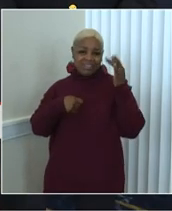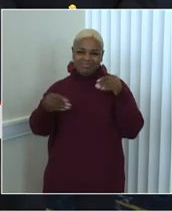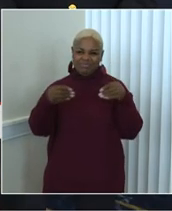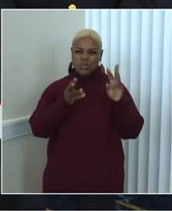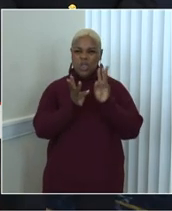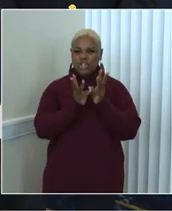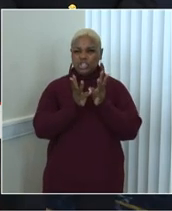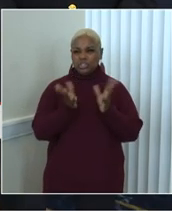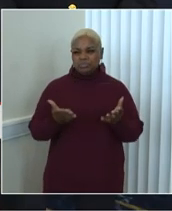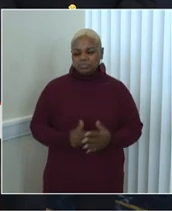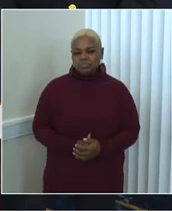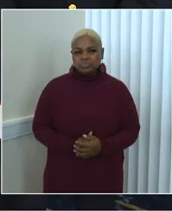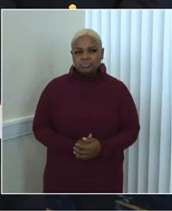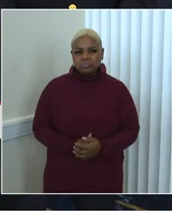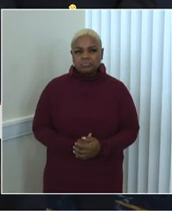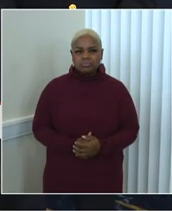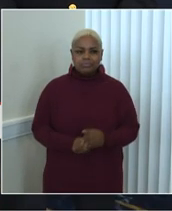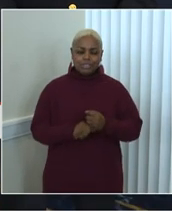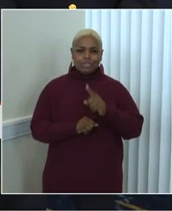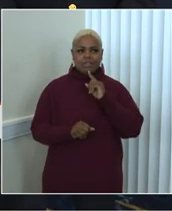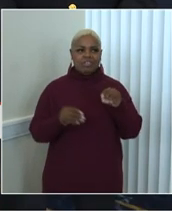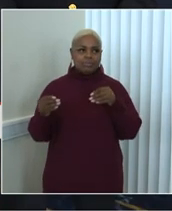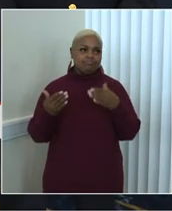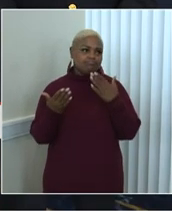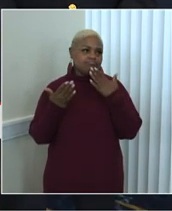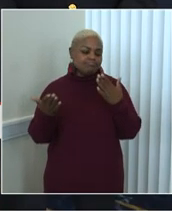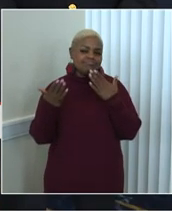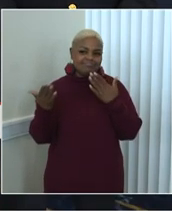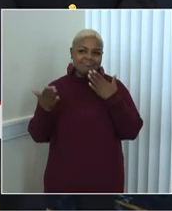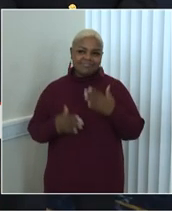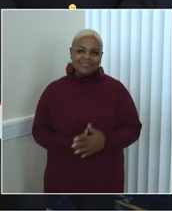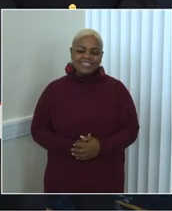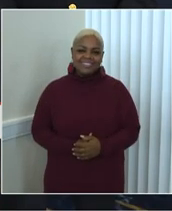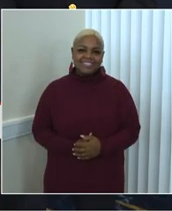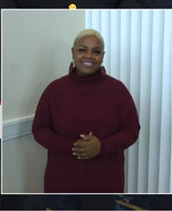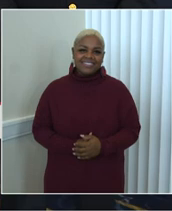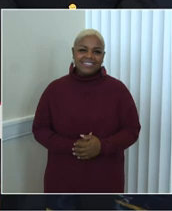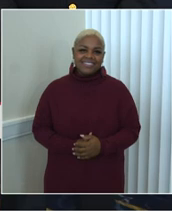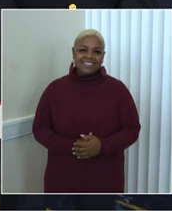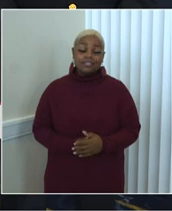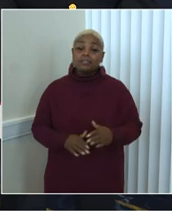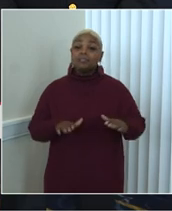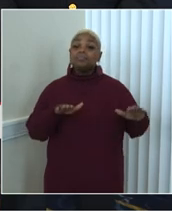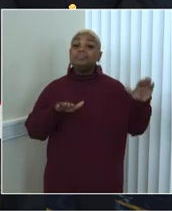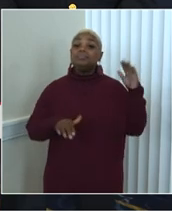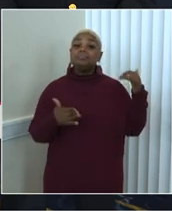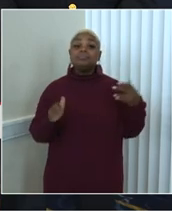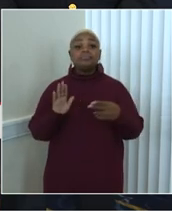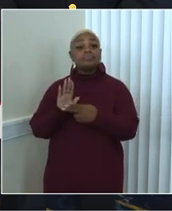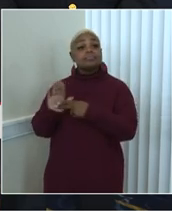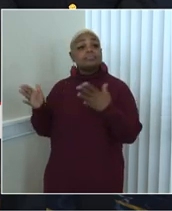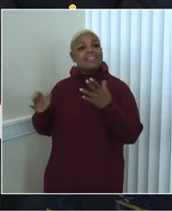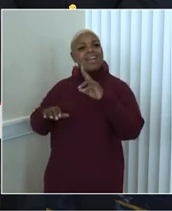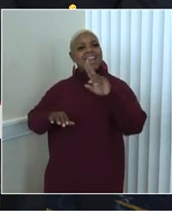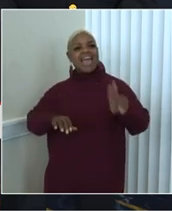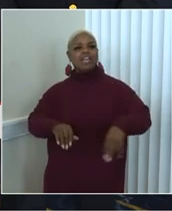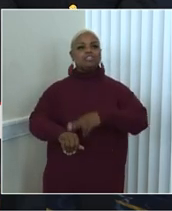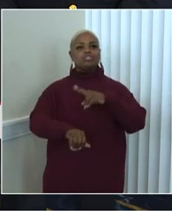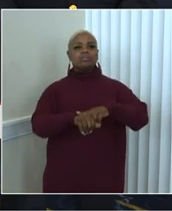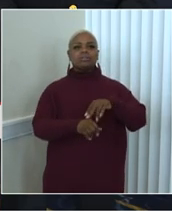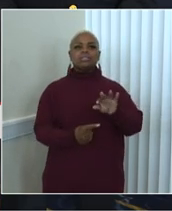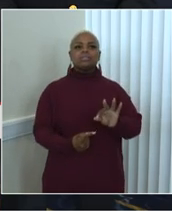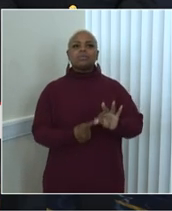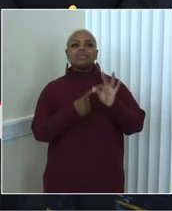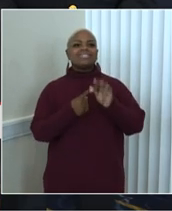truly inspirational. The inauguration has been designated a national special security event by the Department of Homeland Security.